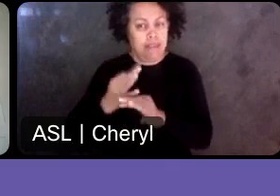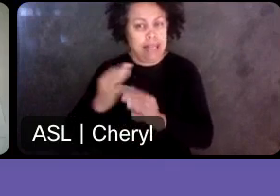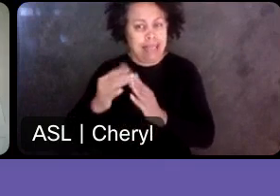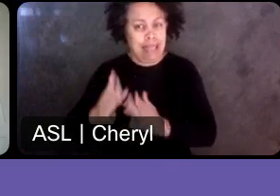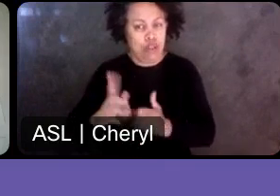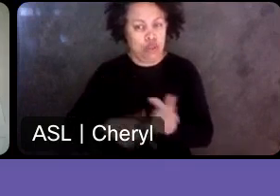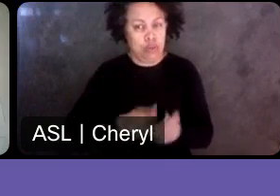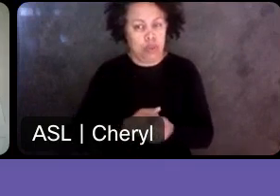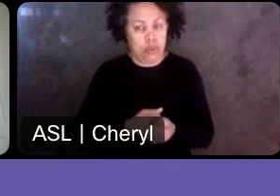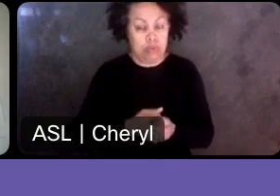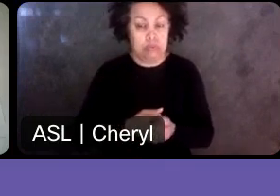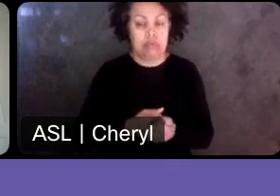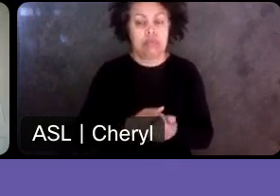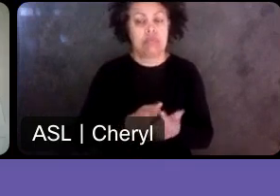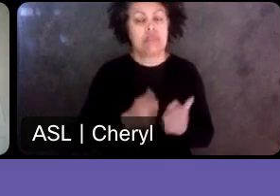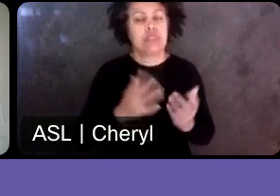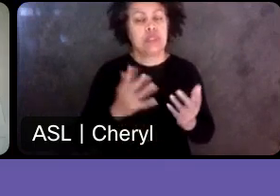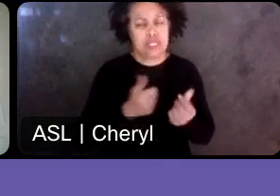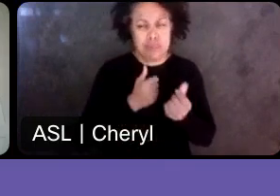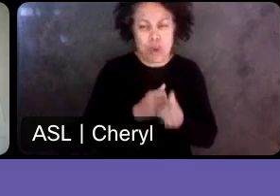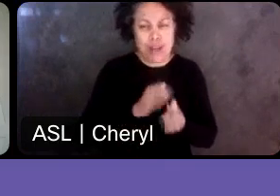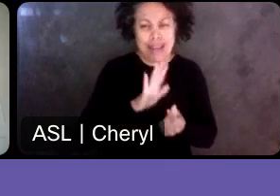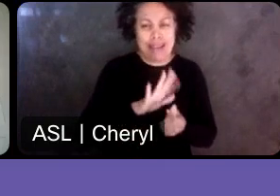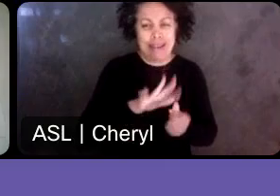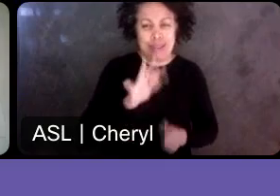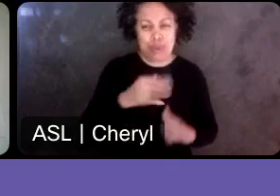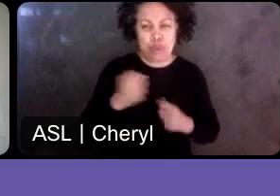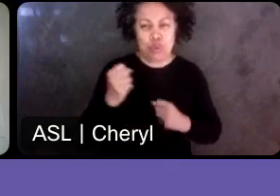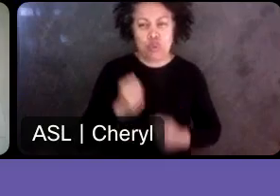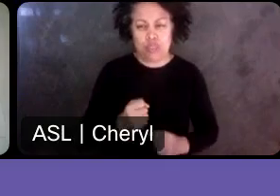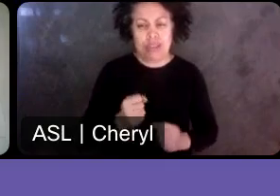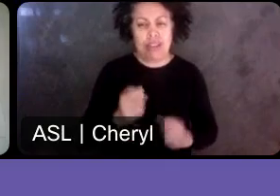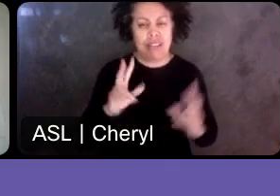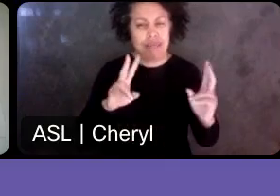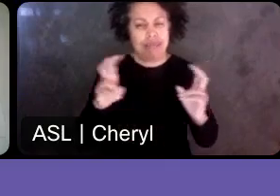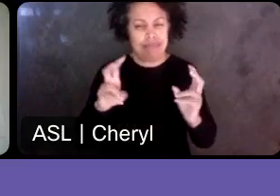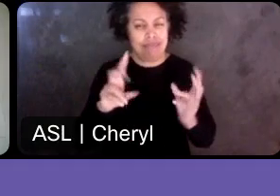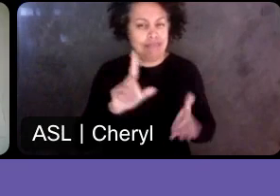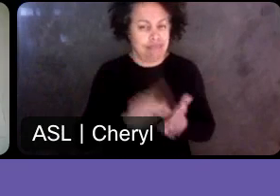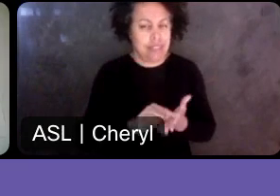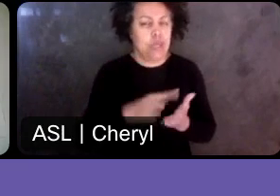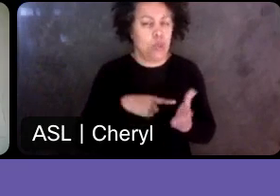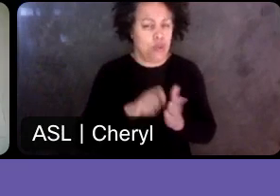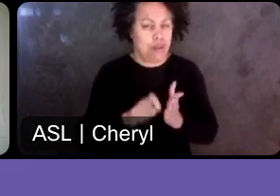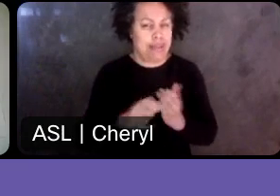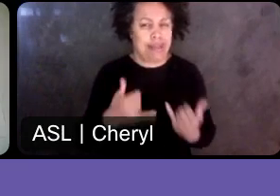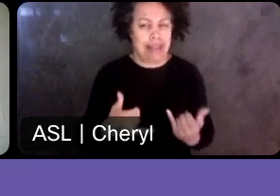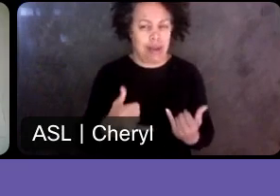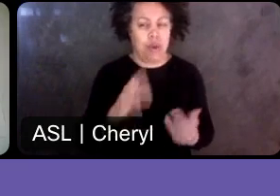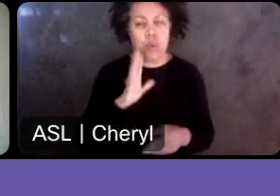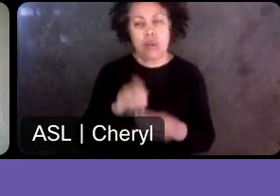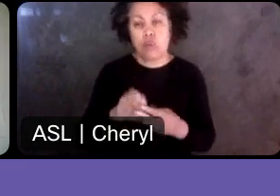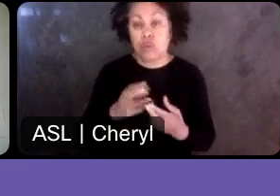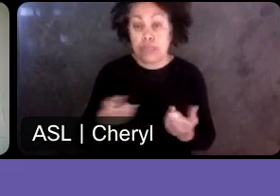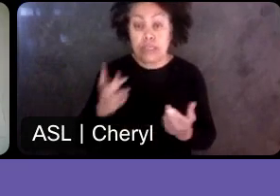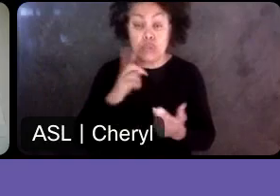The Supporting Spiritual Strength for Survivors tip sheet is in development and will include resources for advocates and providers to